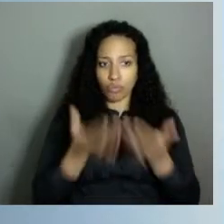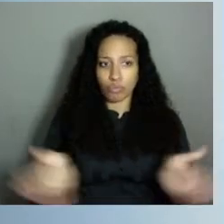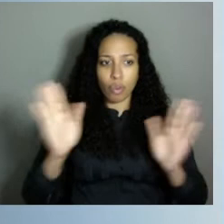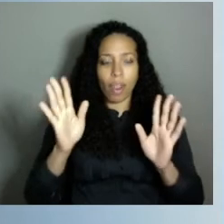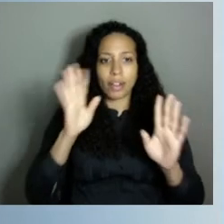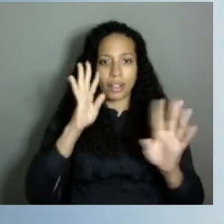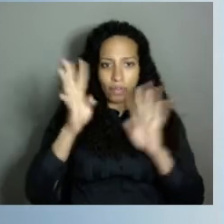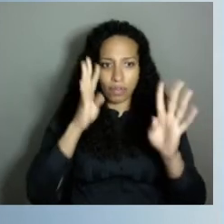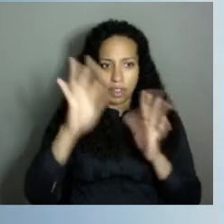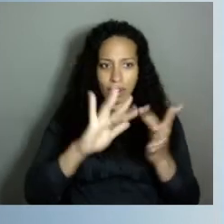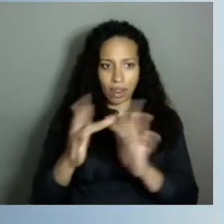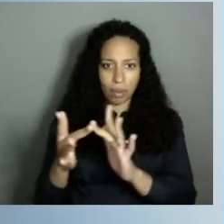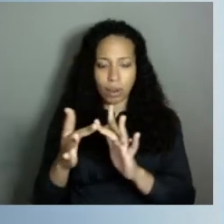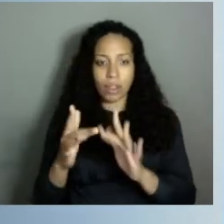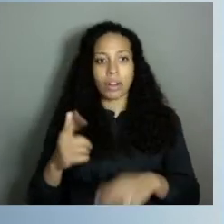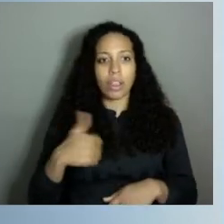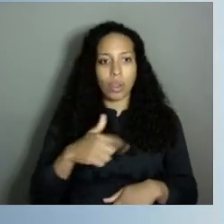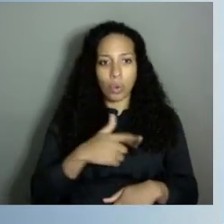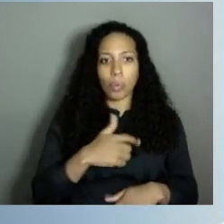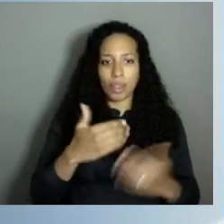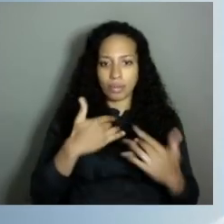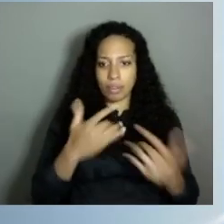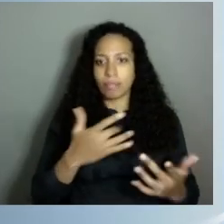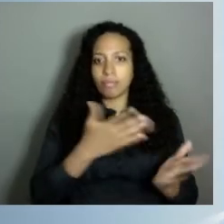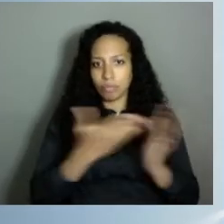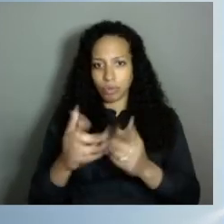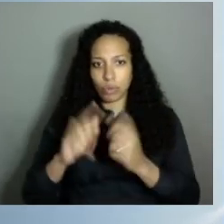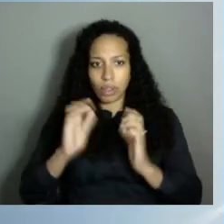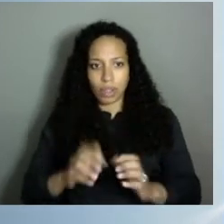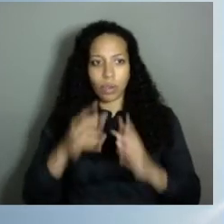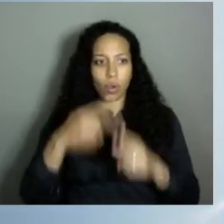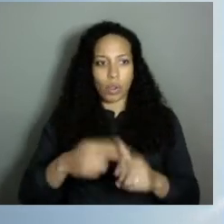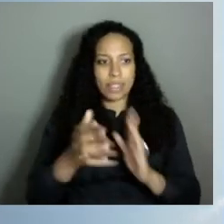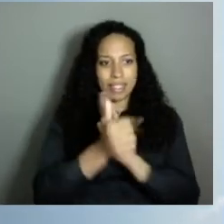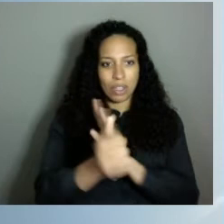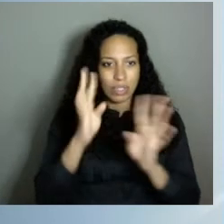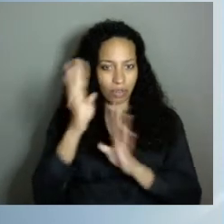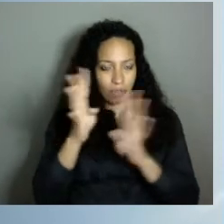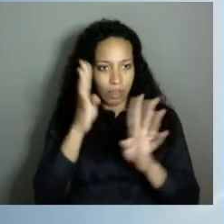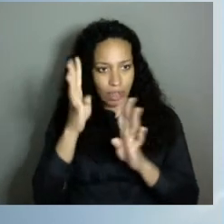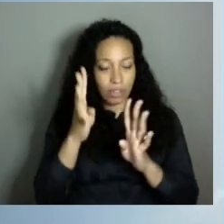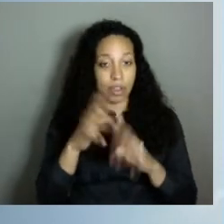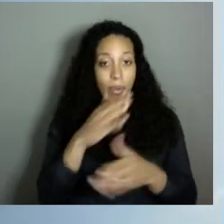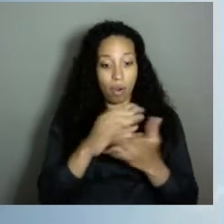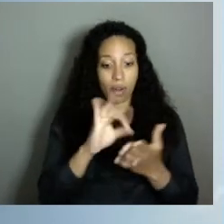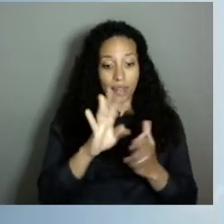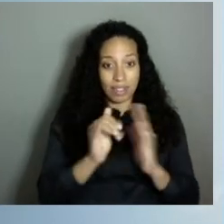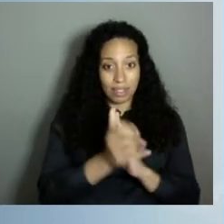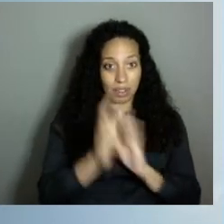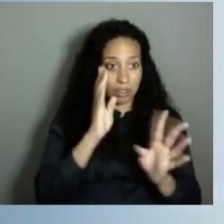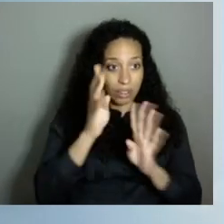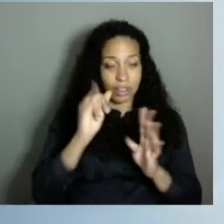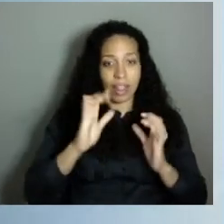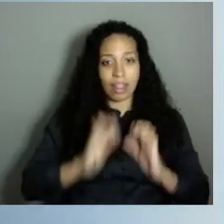bringing this to our clients called Scale Innovation Engine. A subset of the Scaled Innovation Engine is the concept of a client co-innovation lab, which